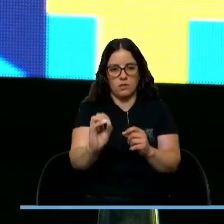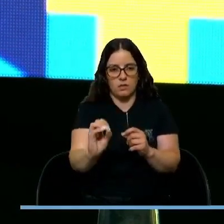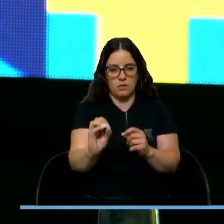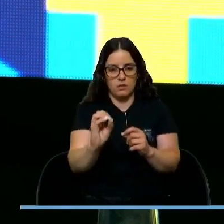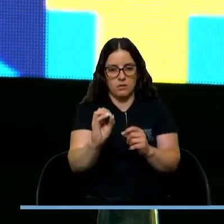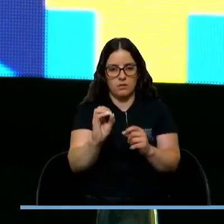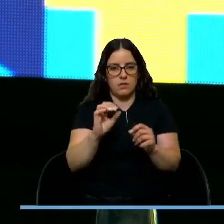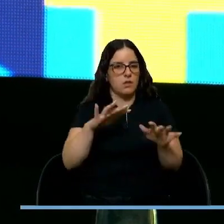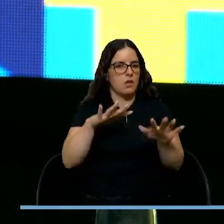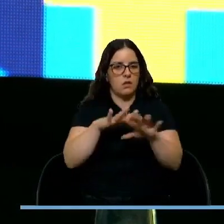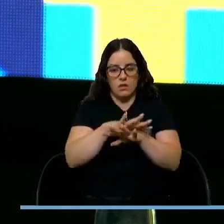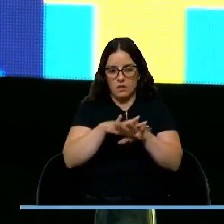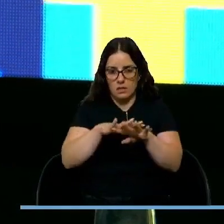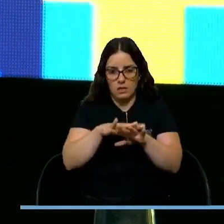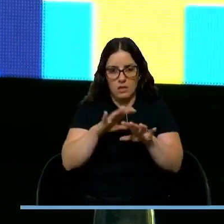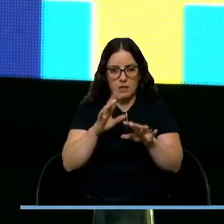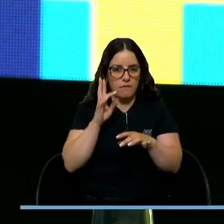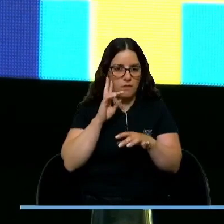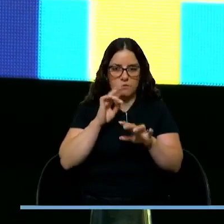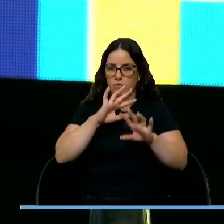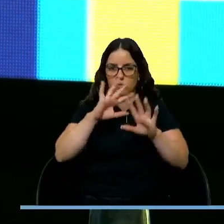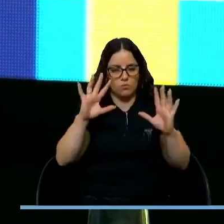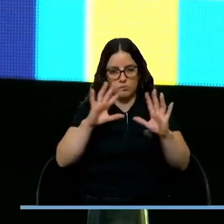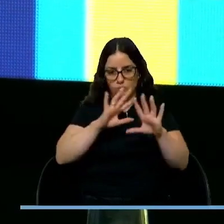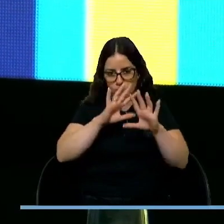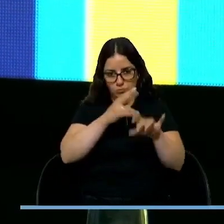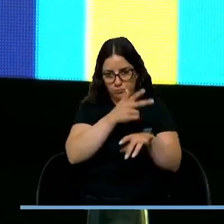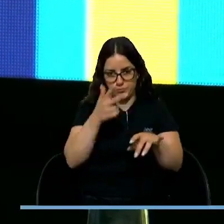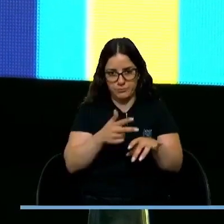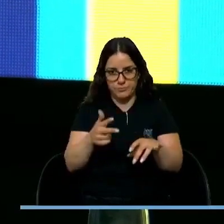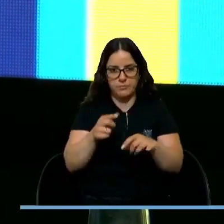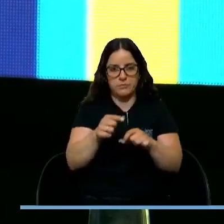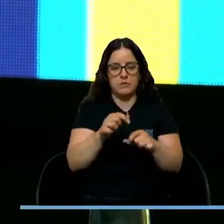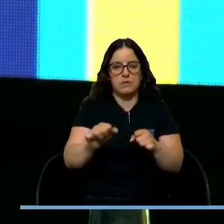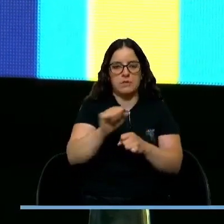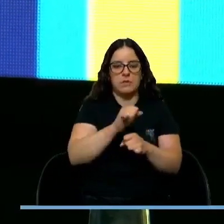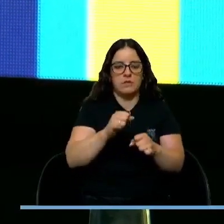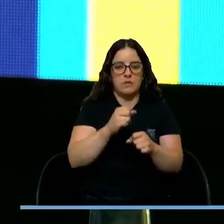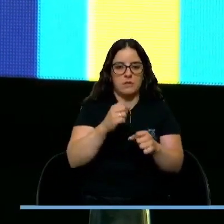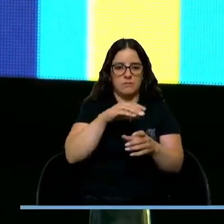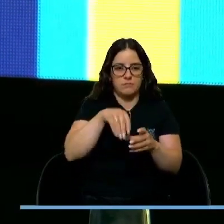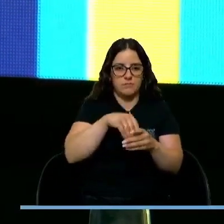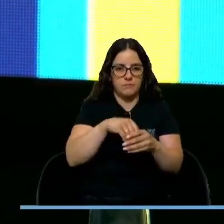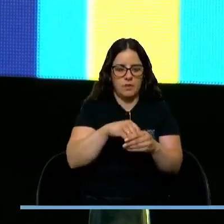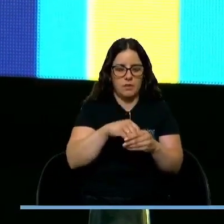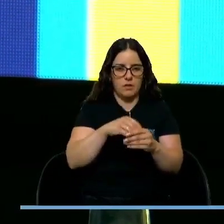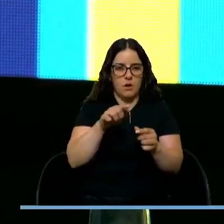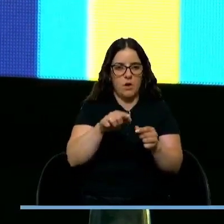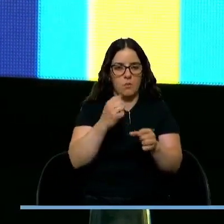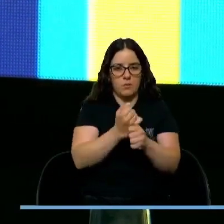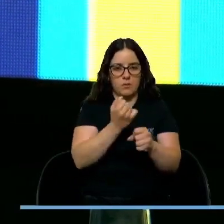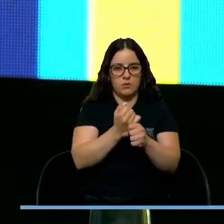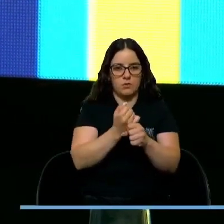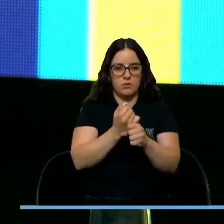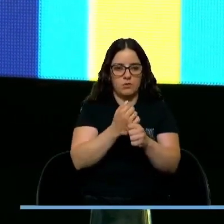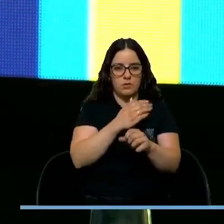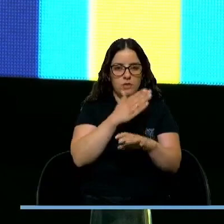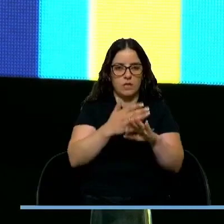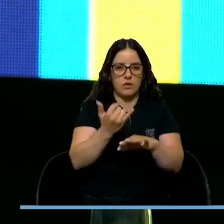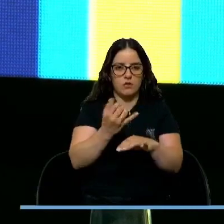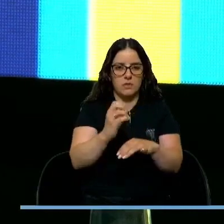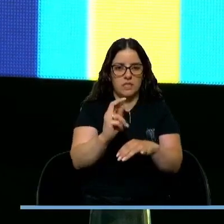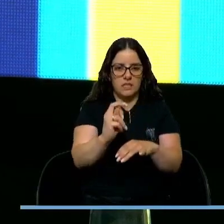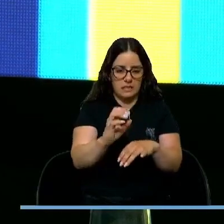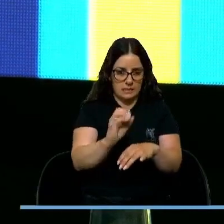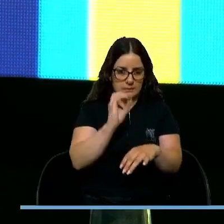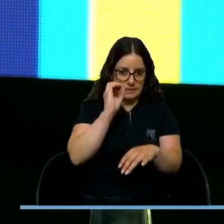chain. And in our direct operations, net zero by 2030. Also, by 2030, we want to